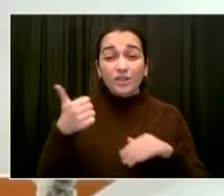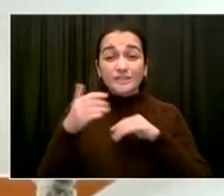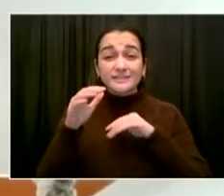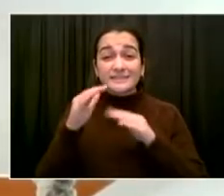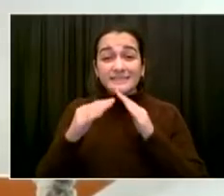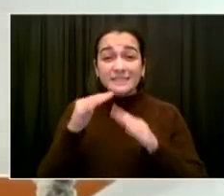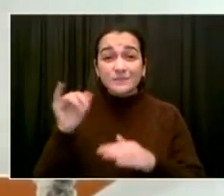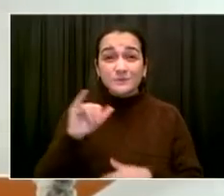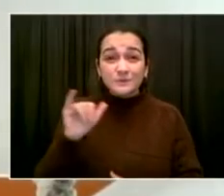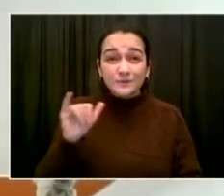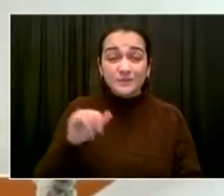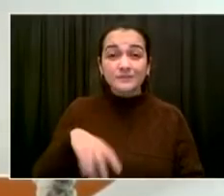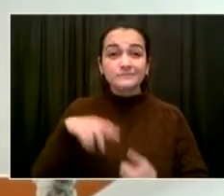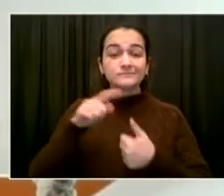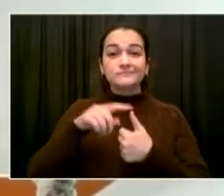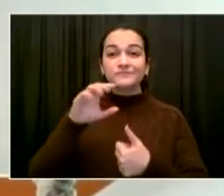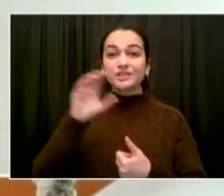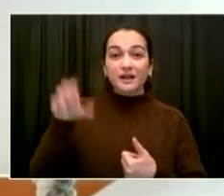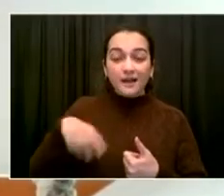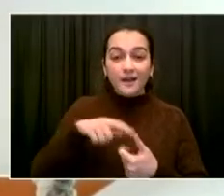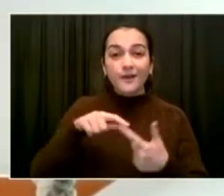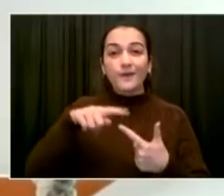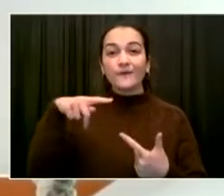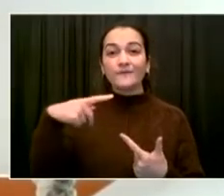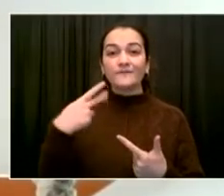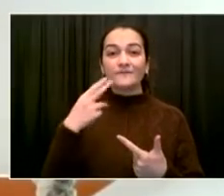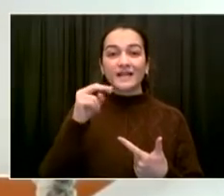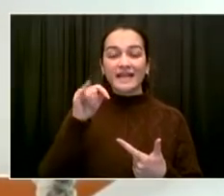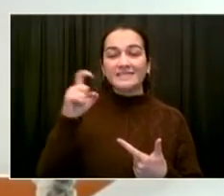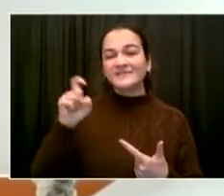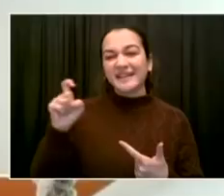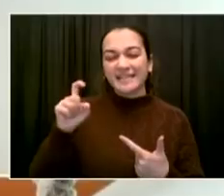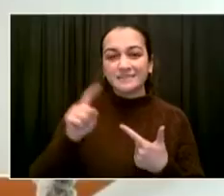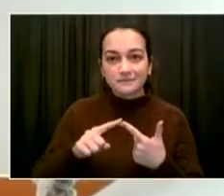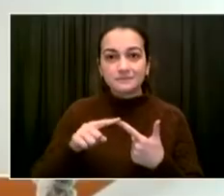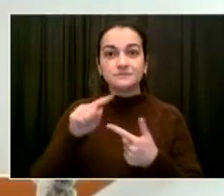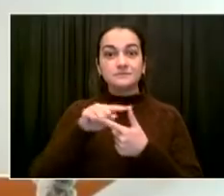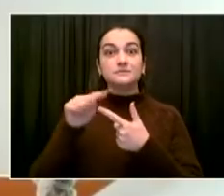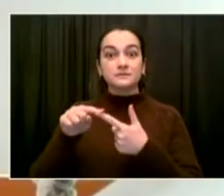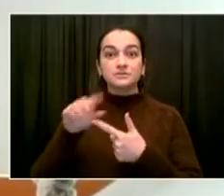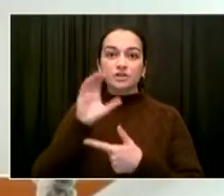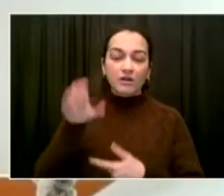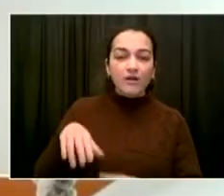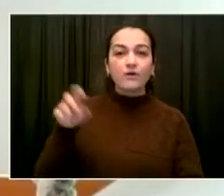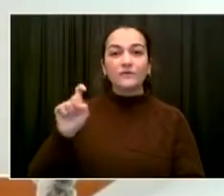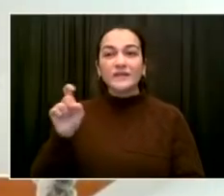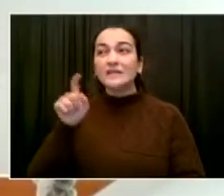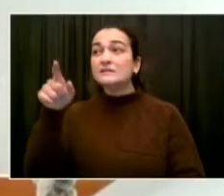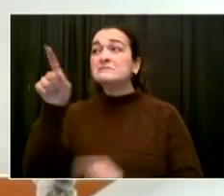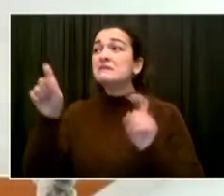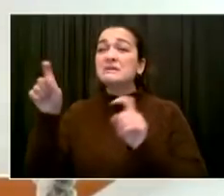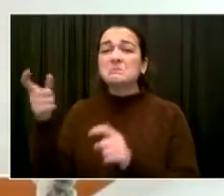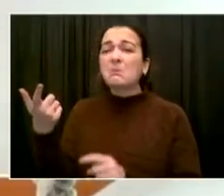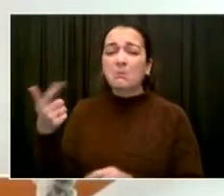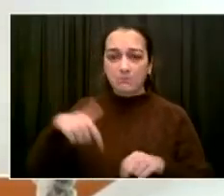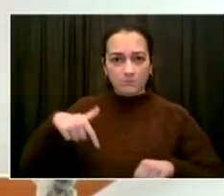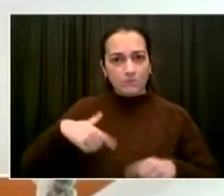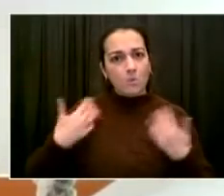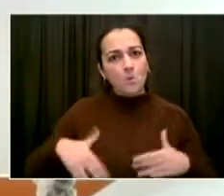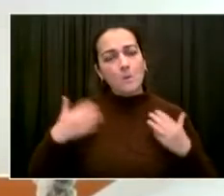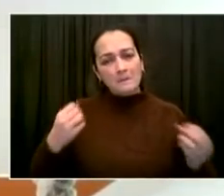They're coming out, so our role and our commitment here is to do everything we can to keep the system, to build the capacity we need to continue to give